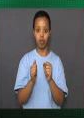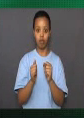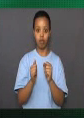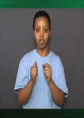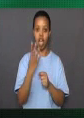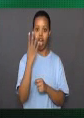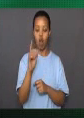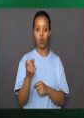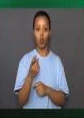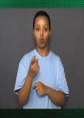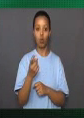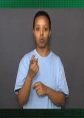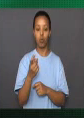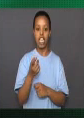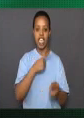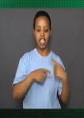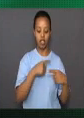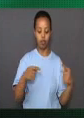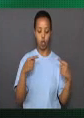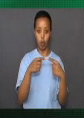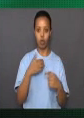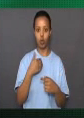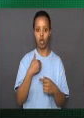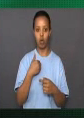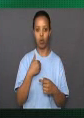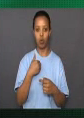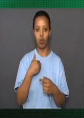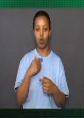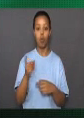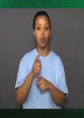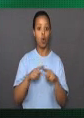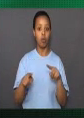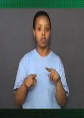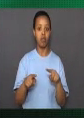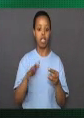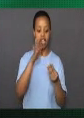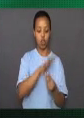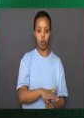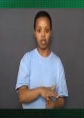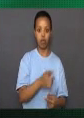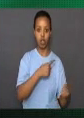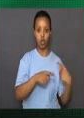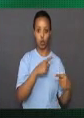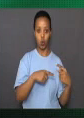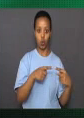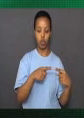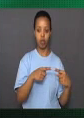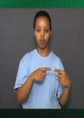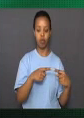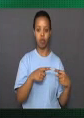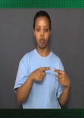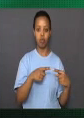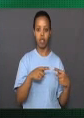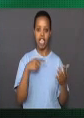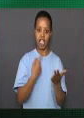4 combinations of genes. However, since dominant genes mask the